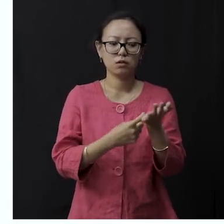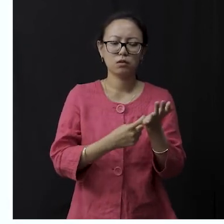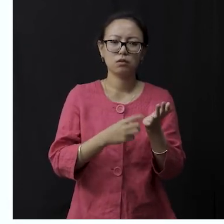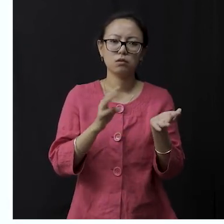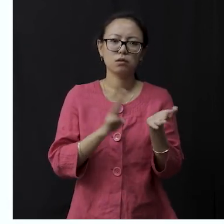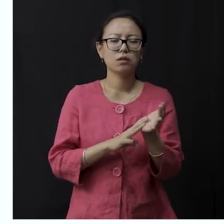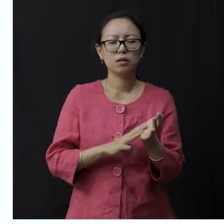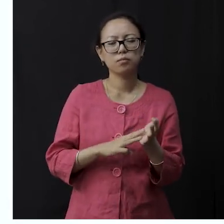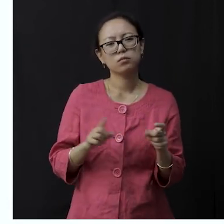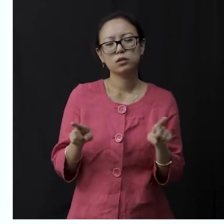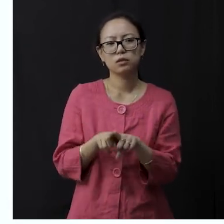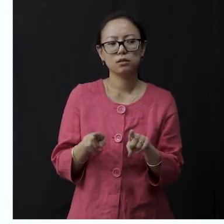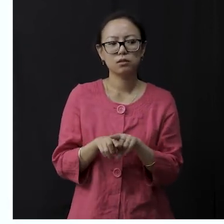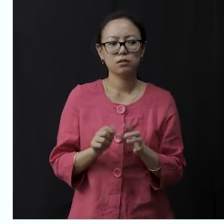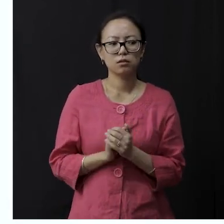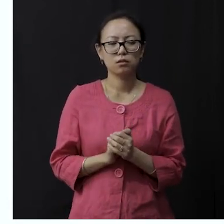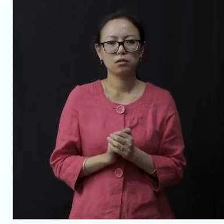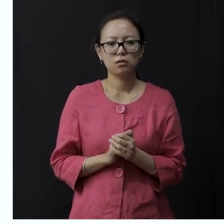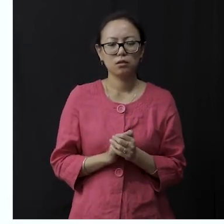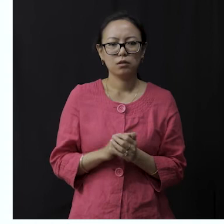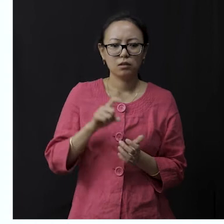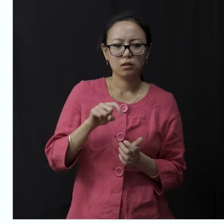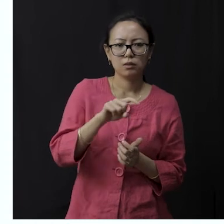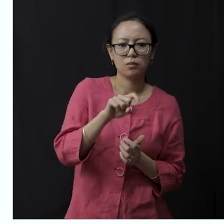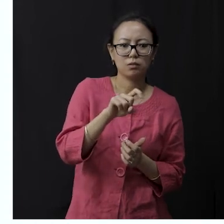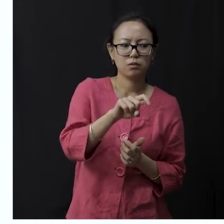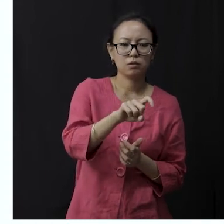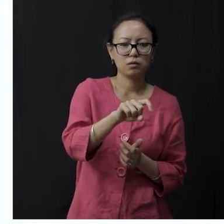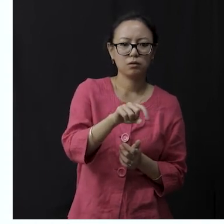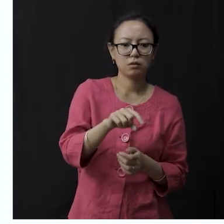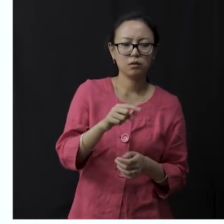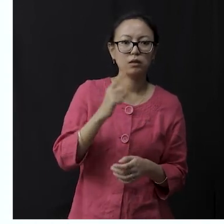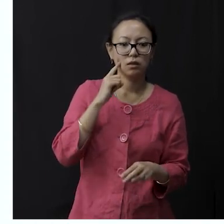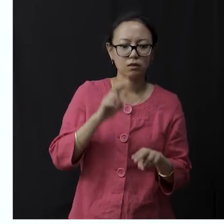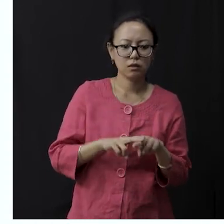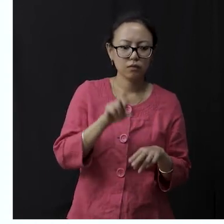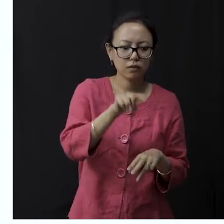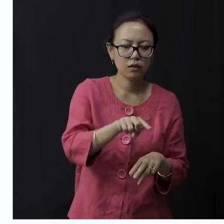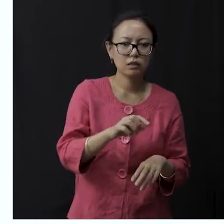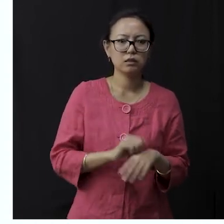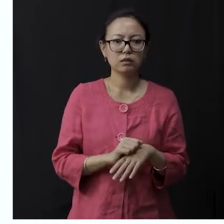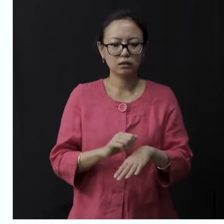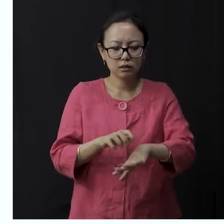grow, right? It is very scary to look at caterpillars, right? When you touch a caterpillar, you may